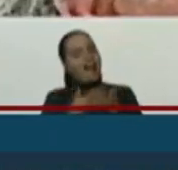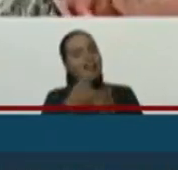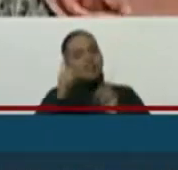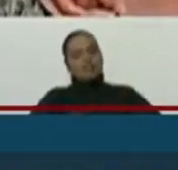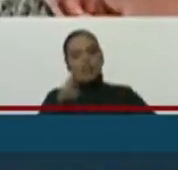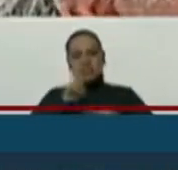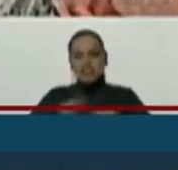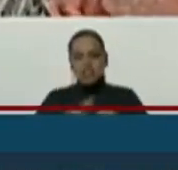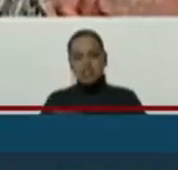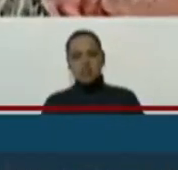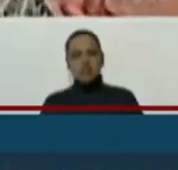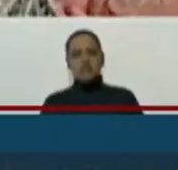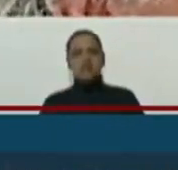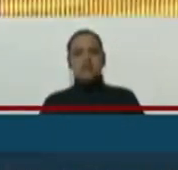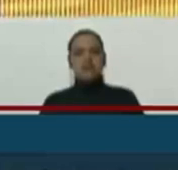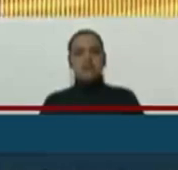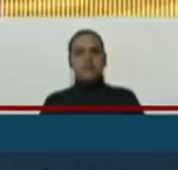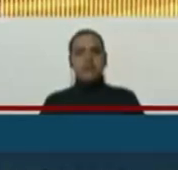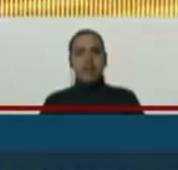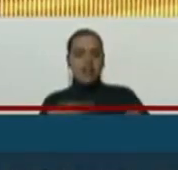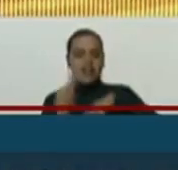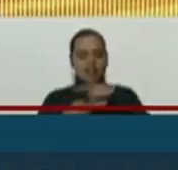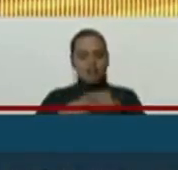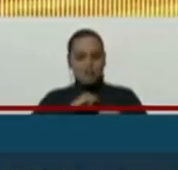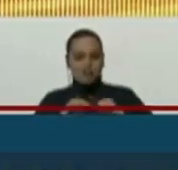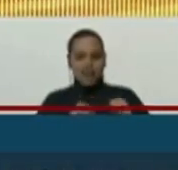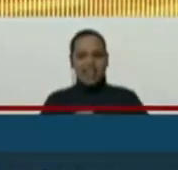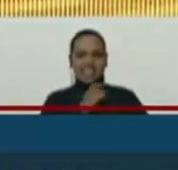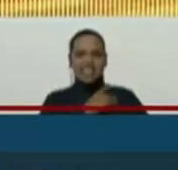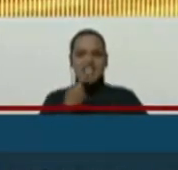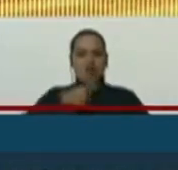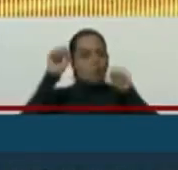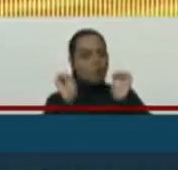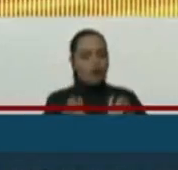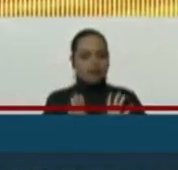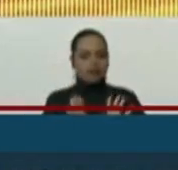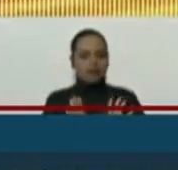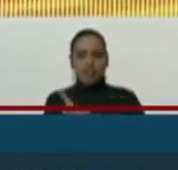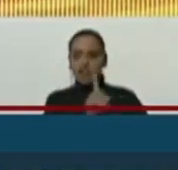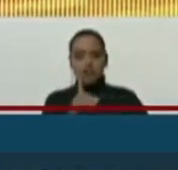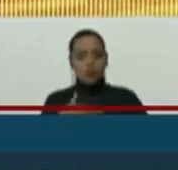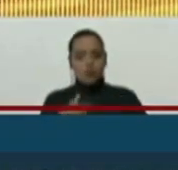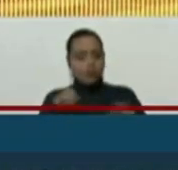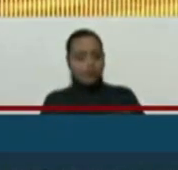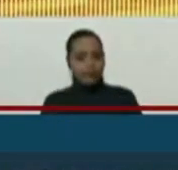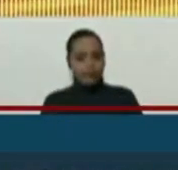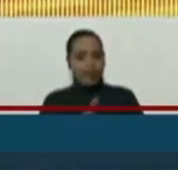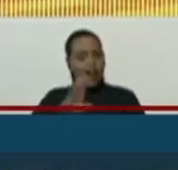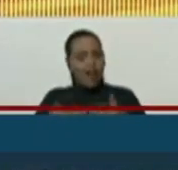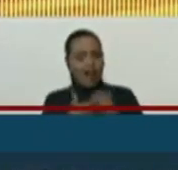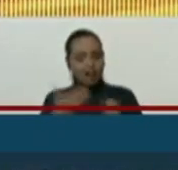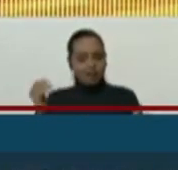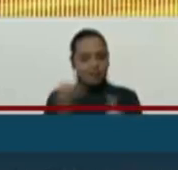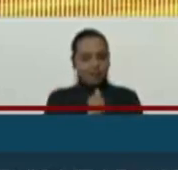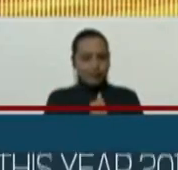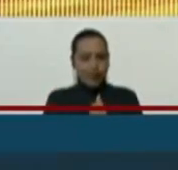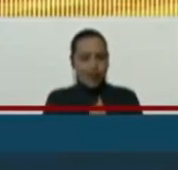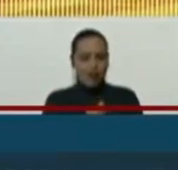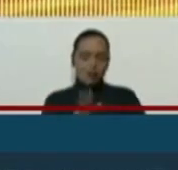achieve their goal. Chile's writing history will not forget 2019 has been the year of awakening